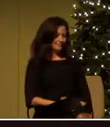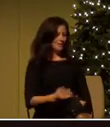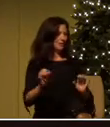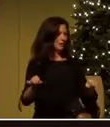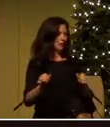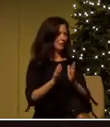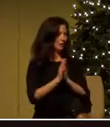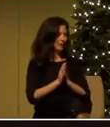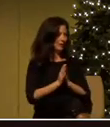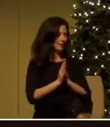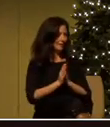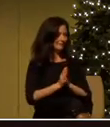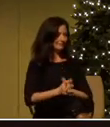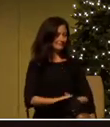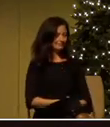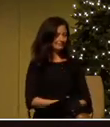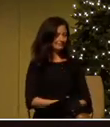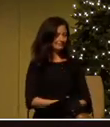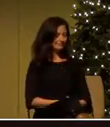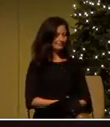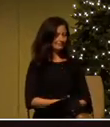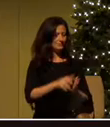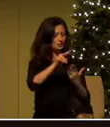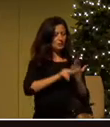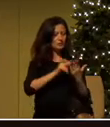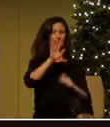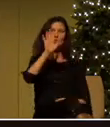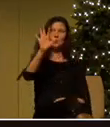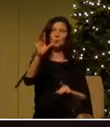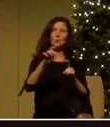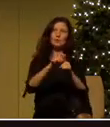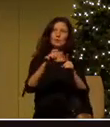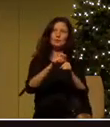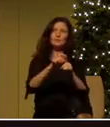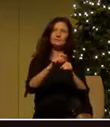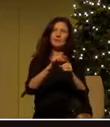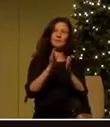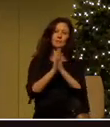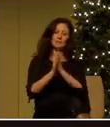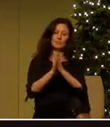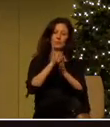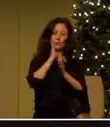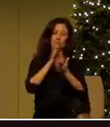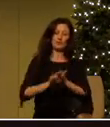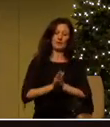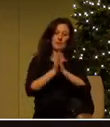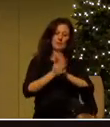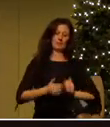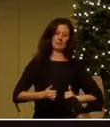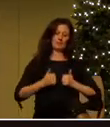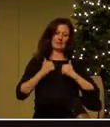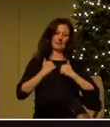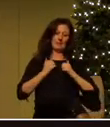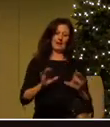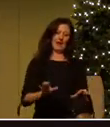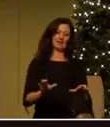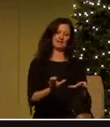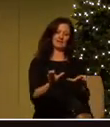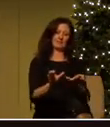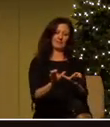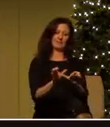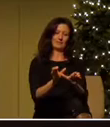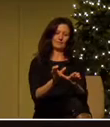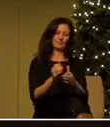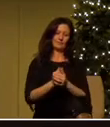word there. I pray that it'll be living and active. And I pray that as I share what you've put on my heart for tonight here, that you will fill it with your